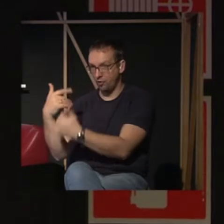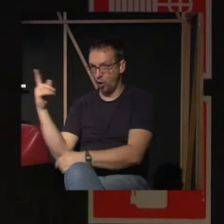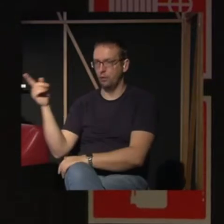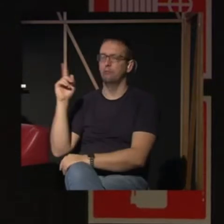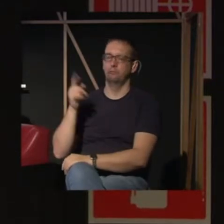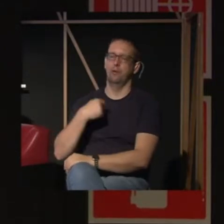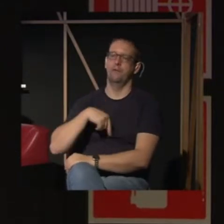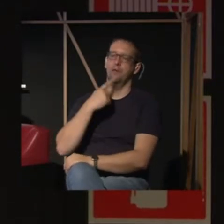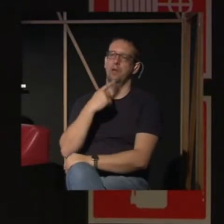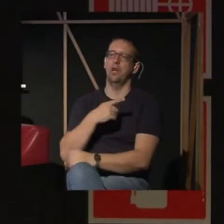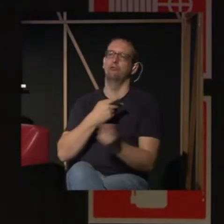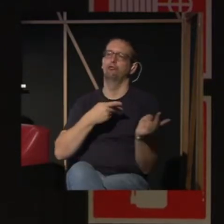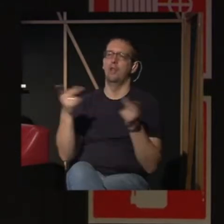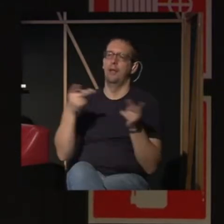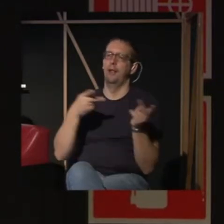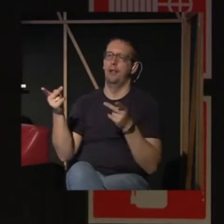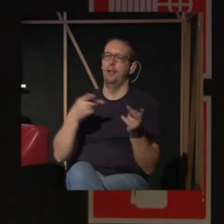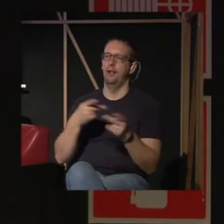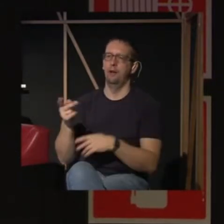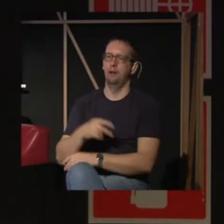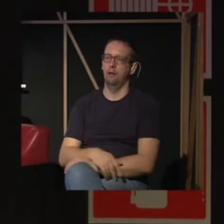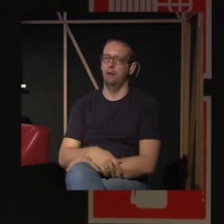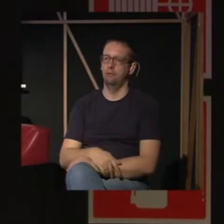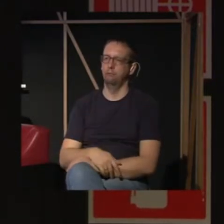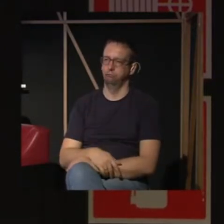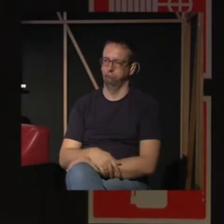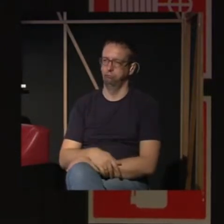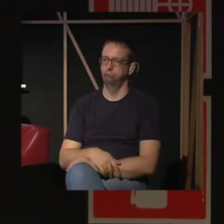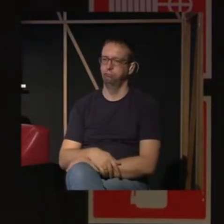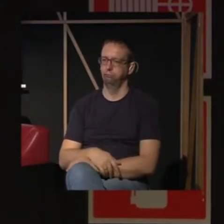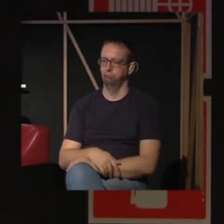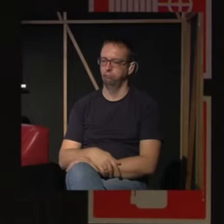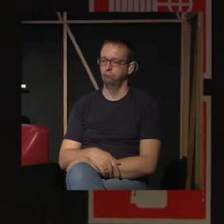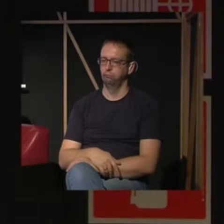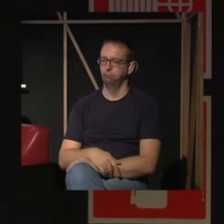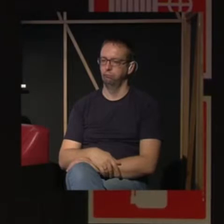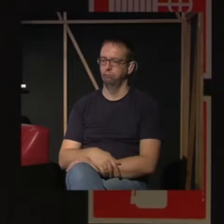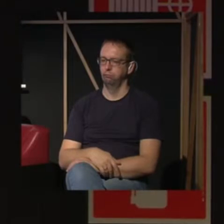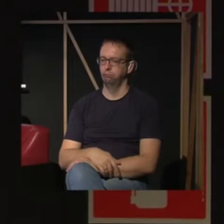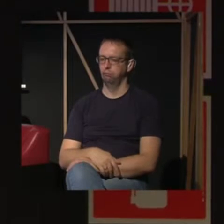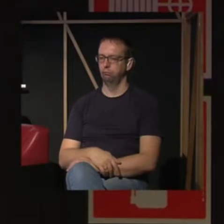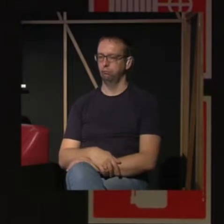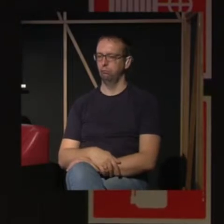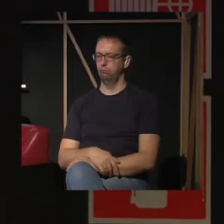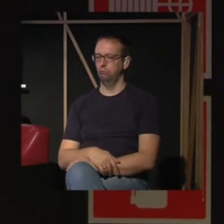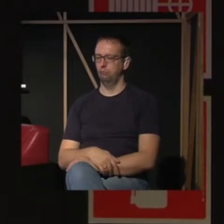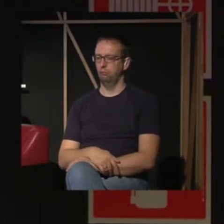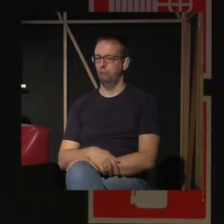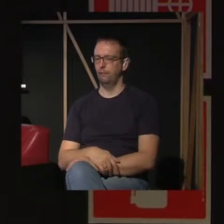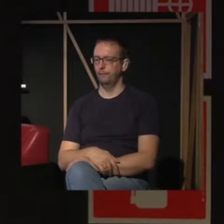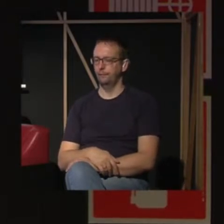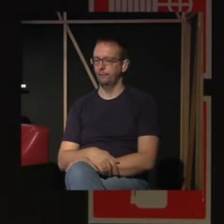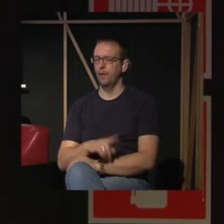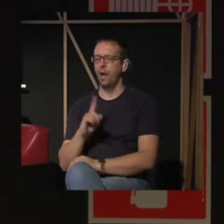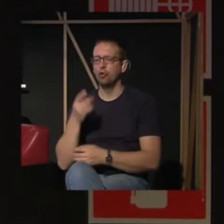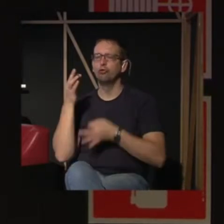some of the stadiums did choose the resting areas. There was also the development of messages and signage. So here you